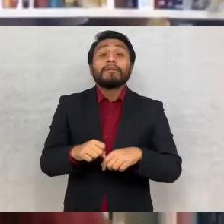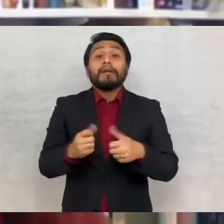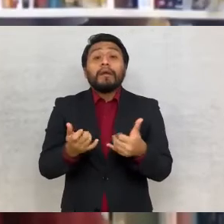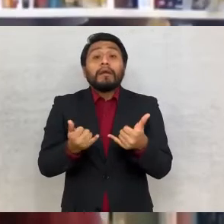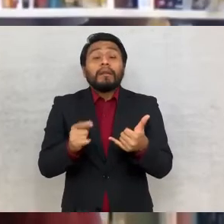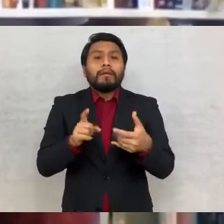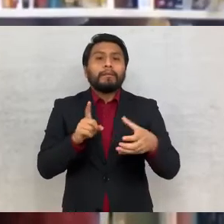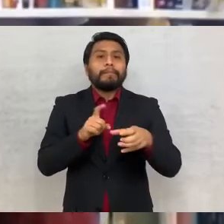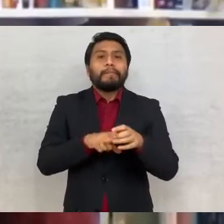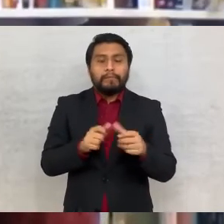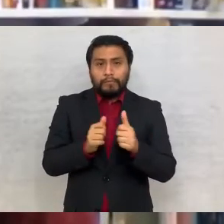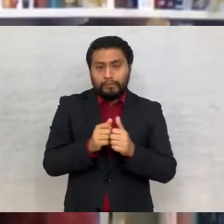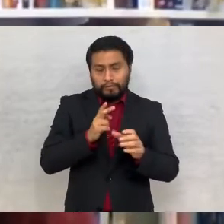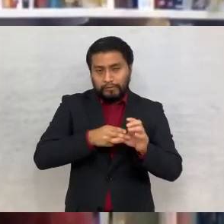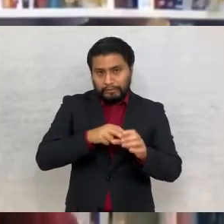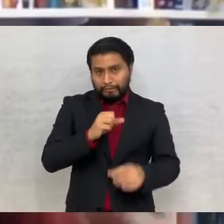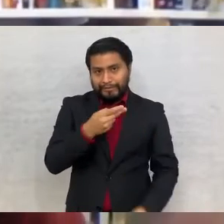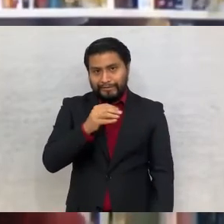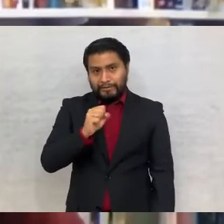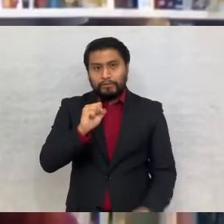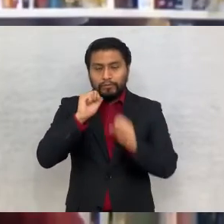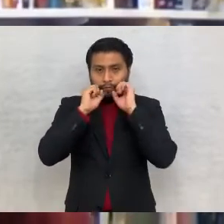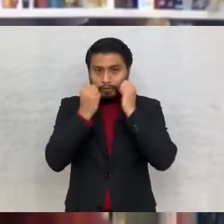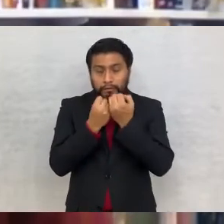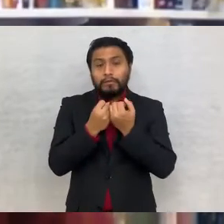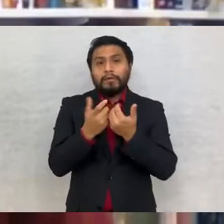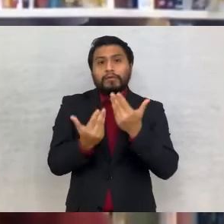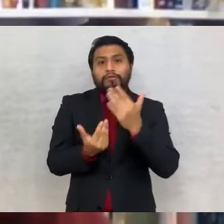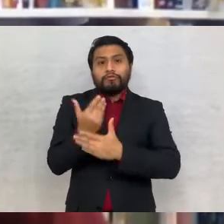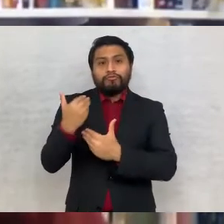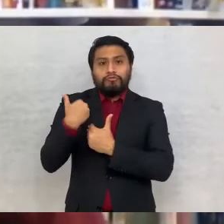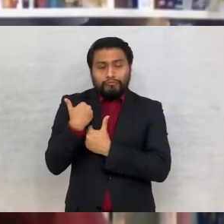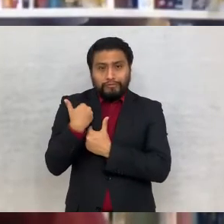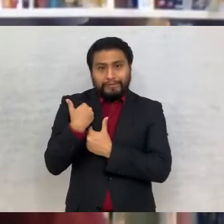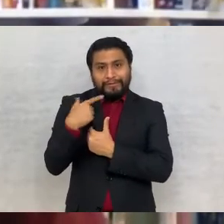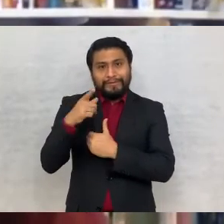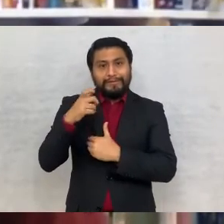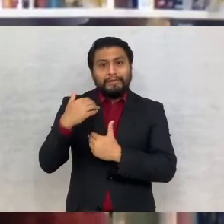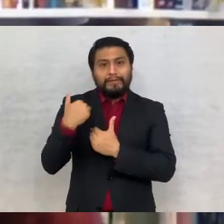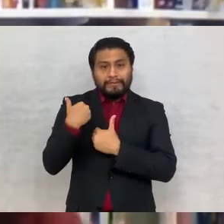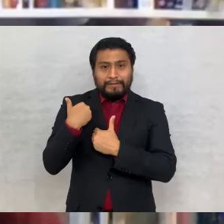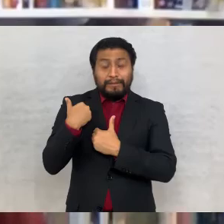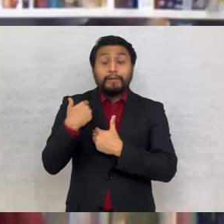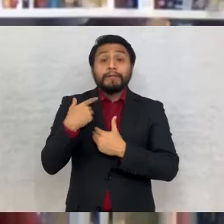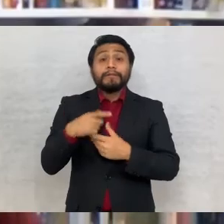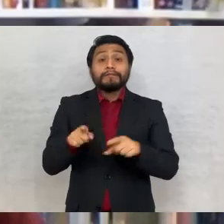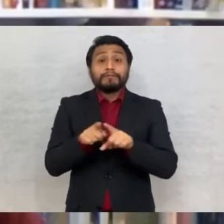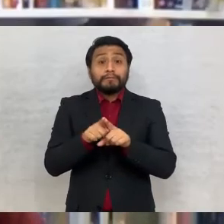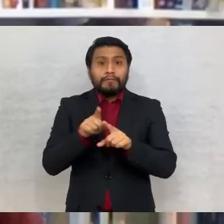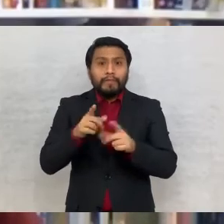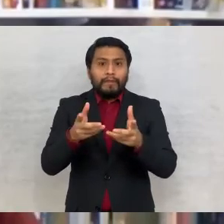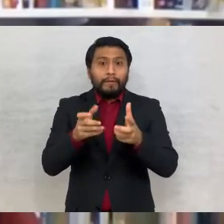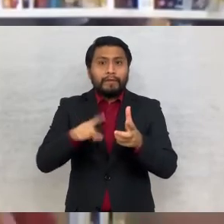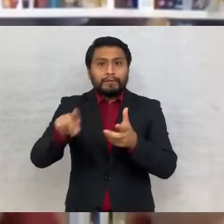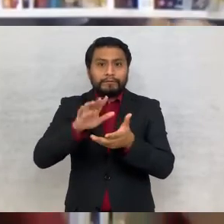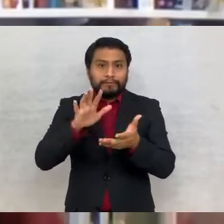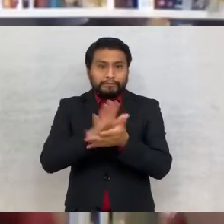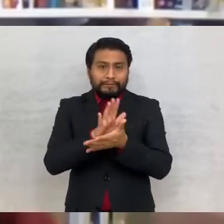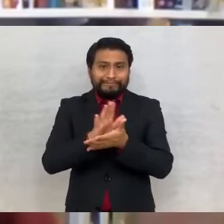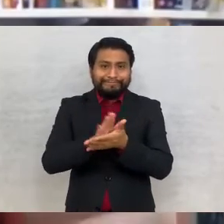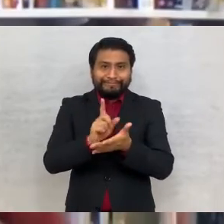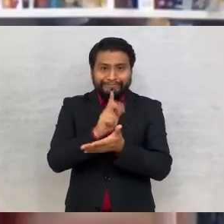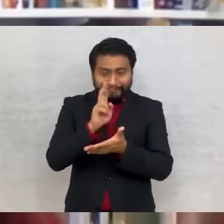a limit of what was tolerable by the Argentine elites. An institution very close to the ideals of the